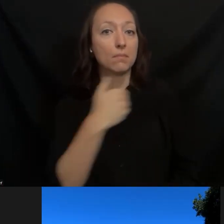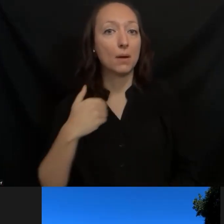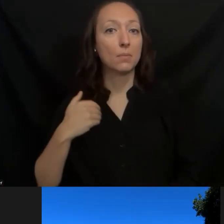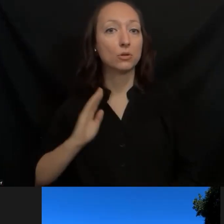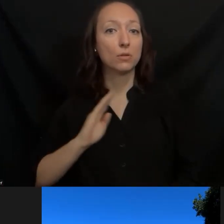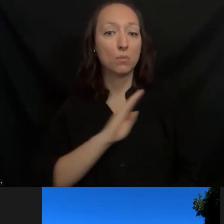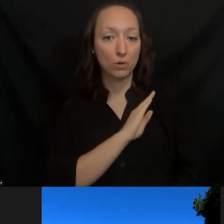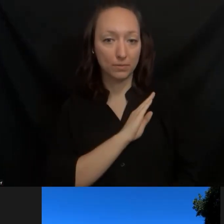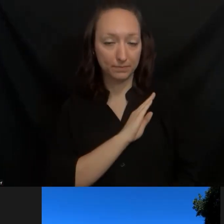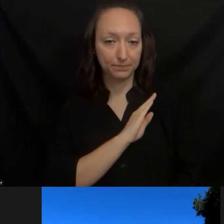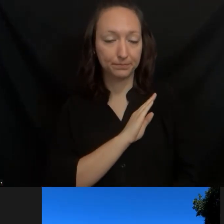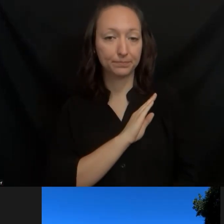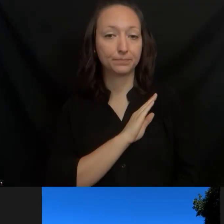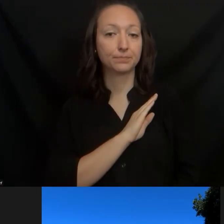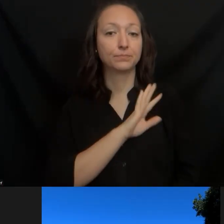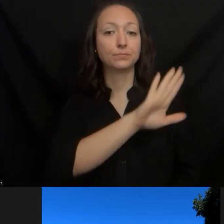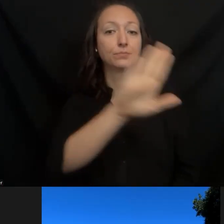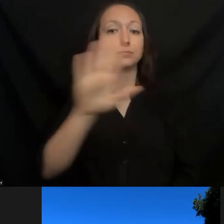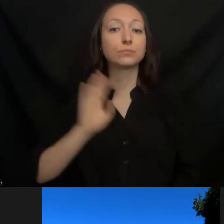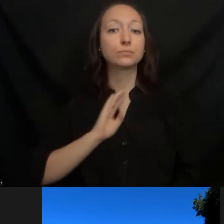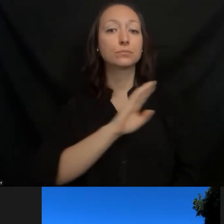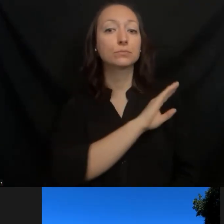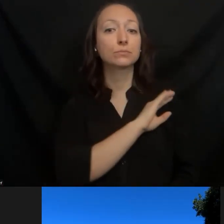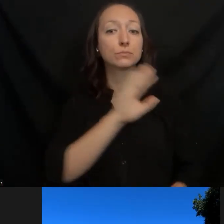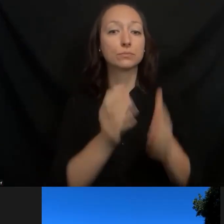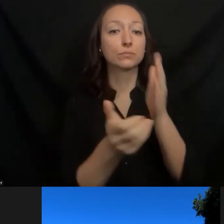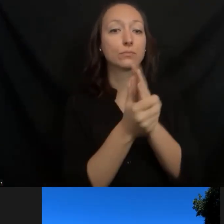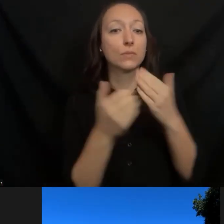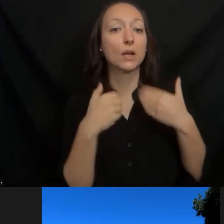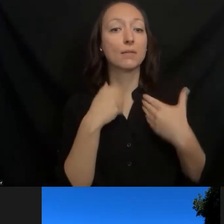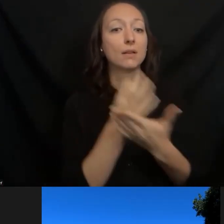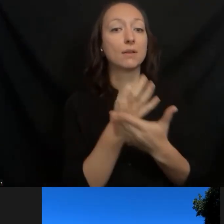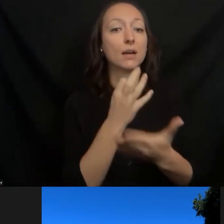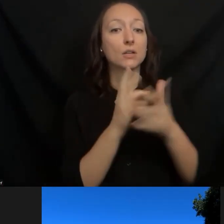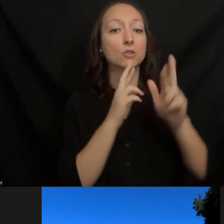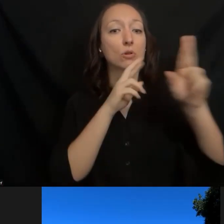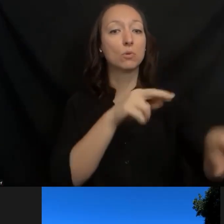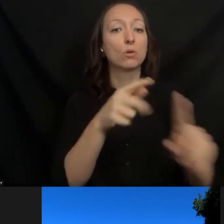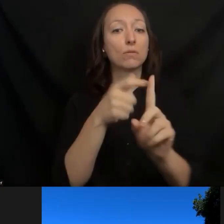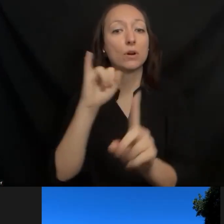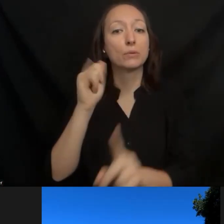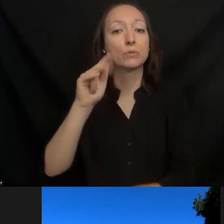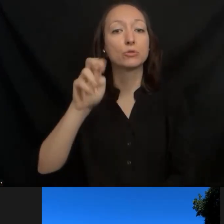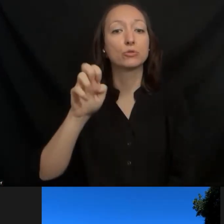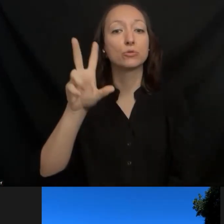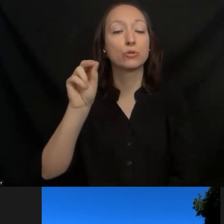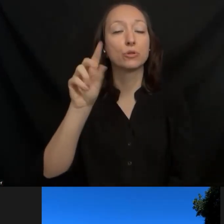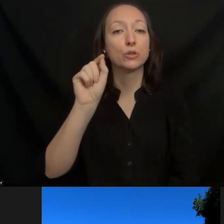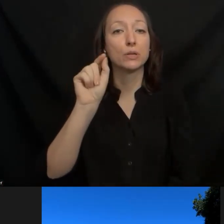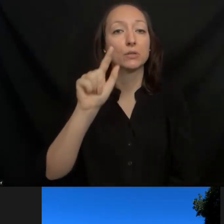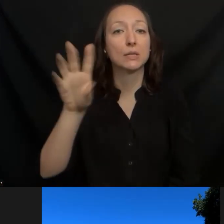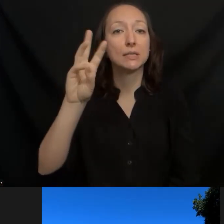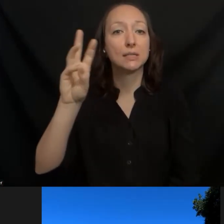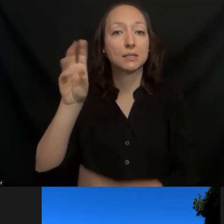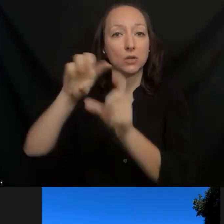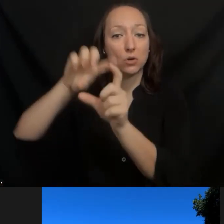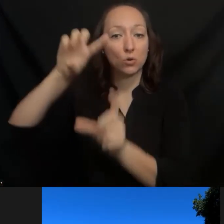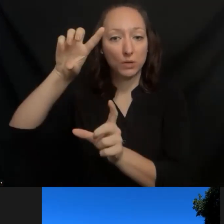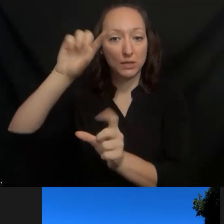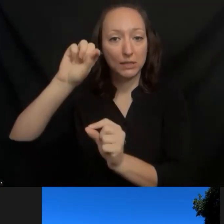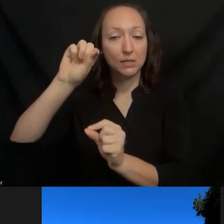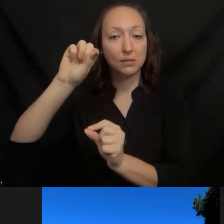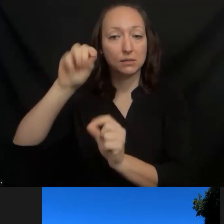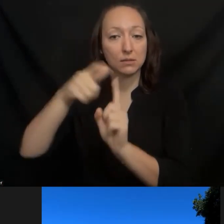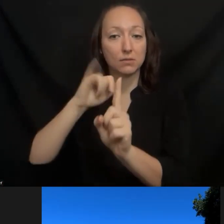Included in your board packet is the finance report as of June 30th, 2026. Receipts in June totaled